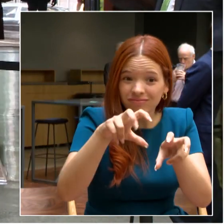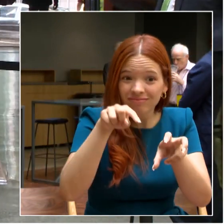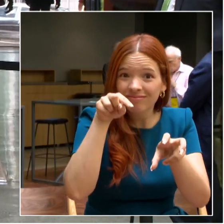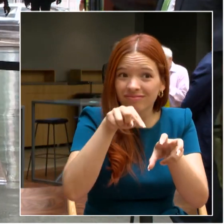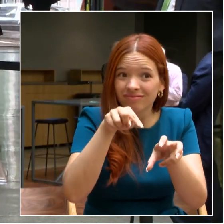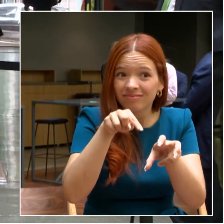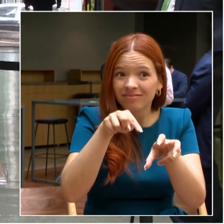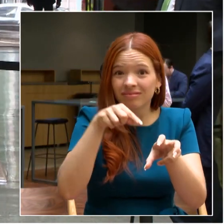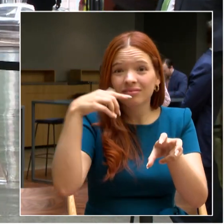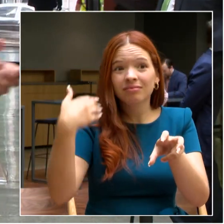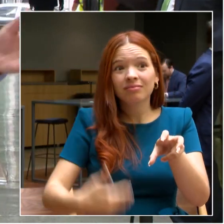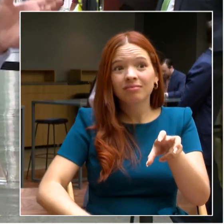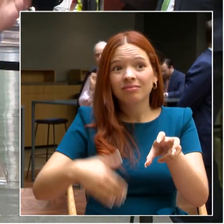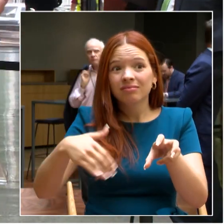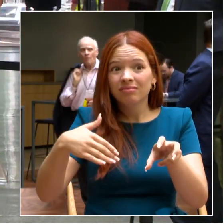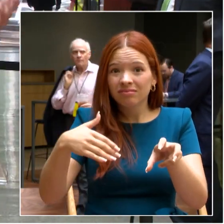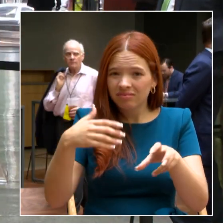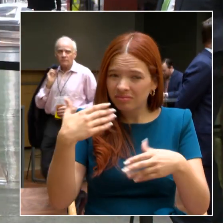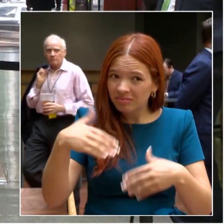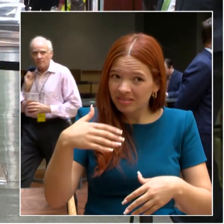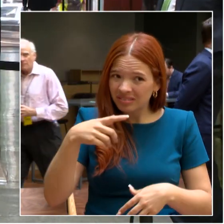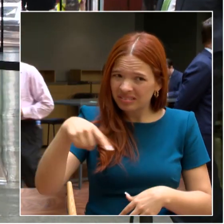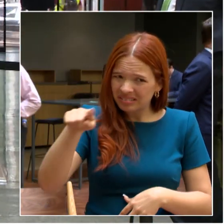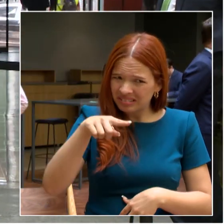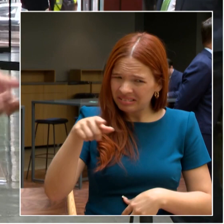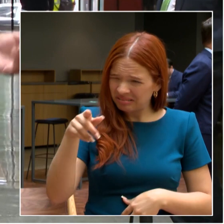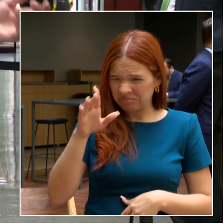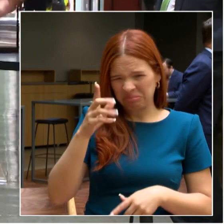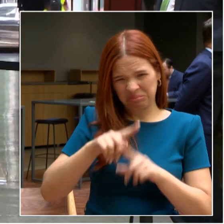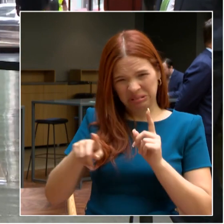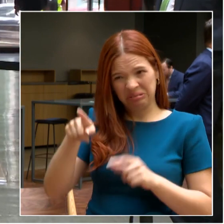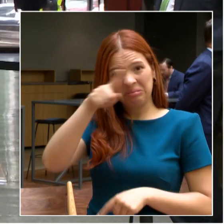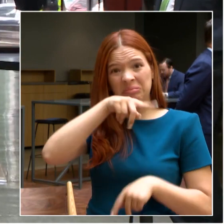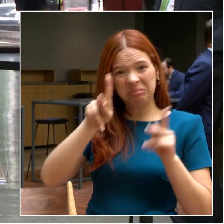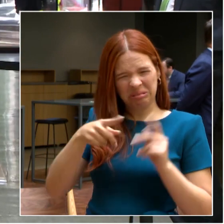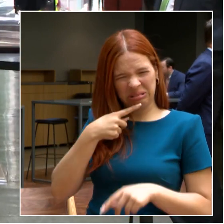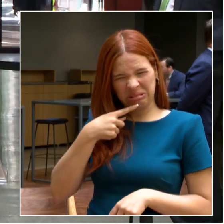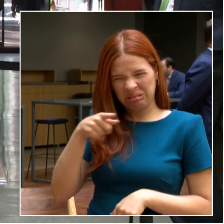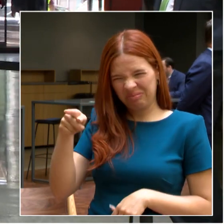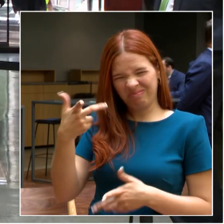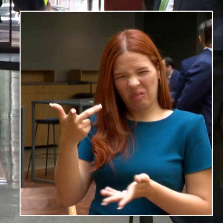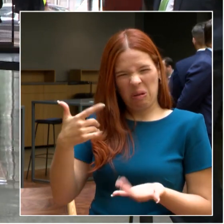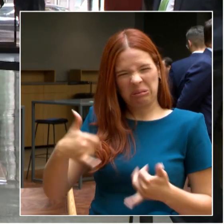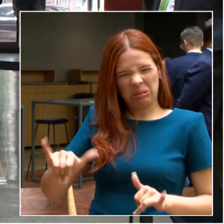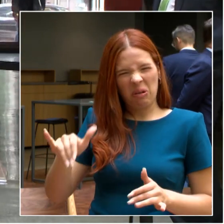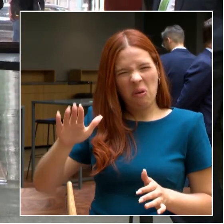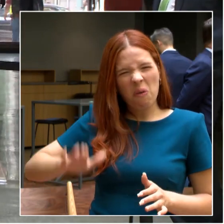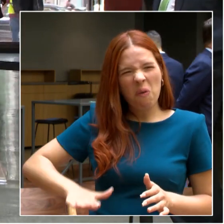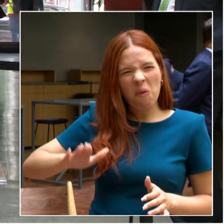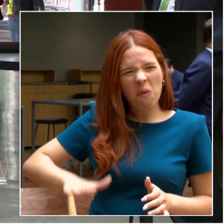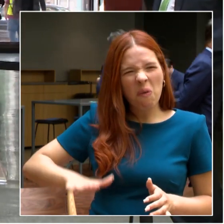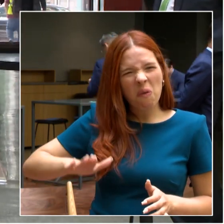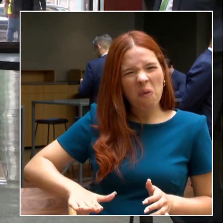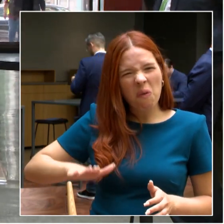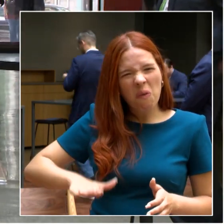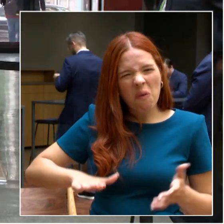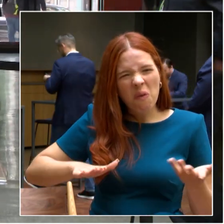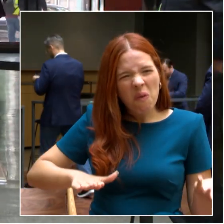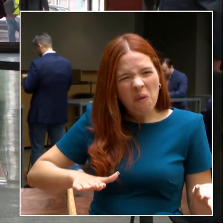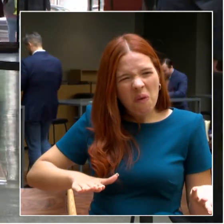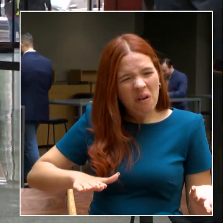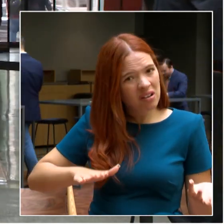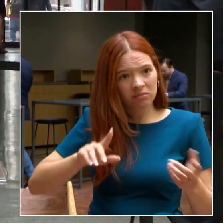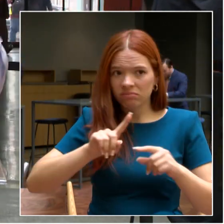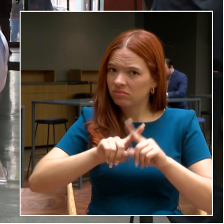surprised the figure's so low. Cities have faced their trials and tribulations. Cities across the world over time, in-migration,